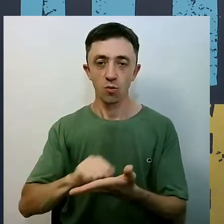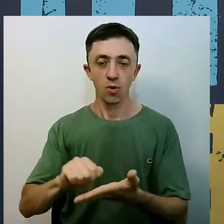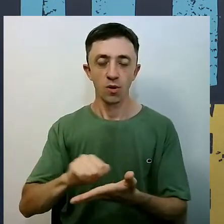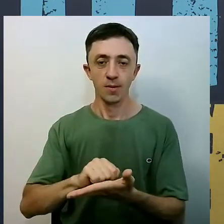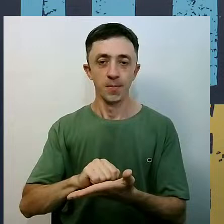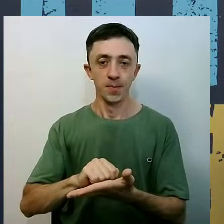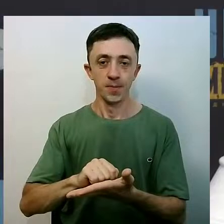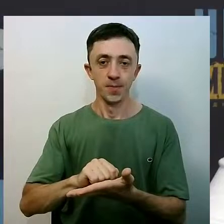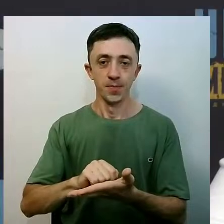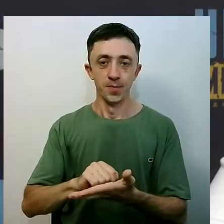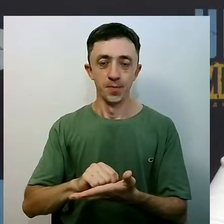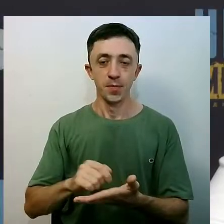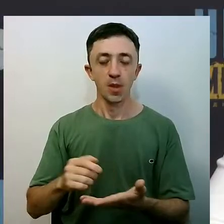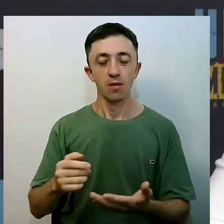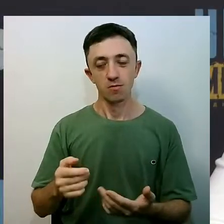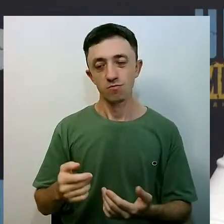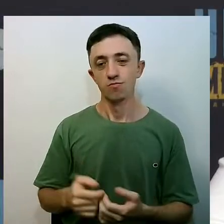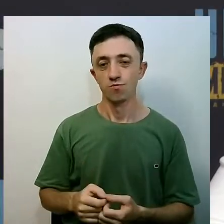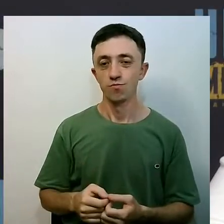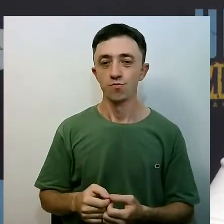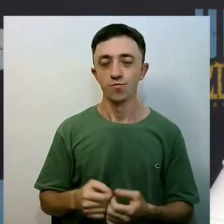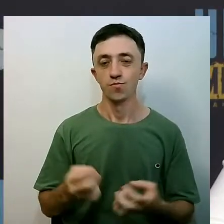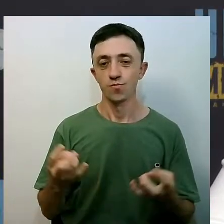and then